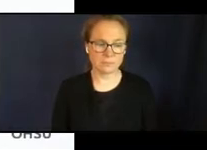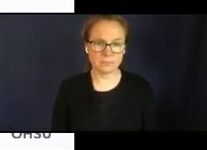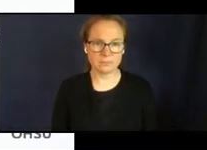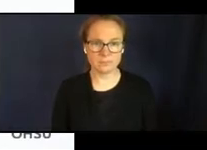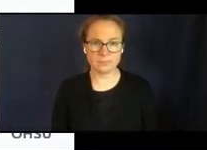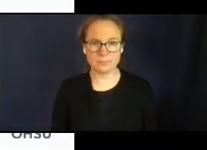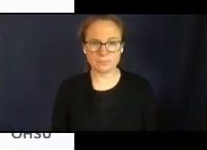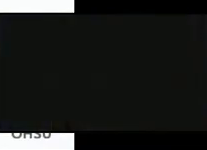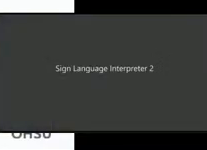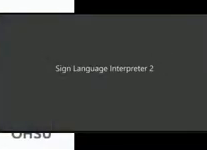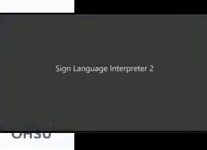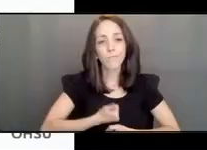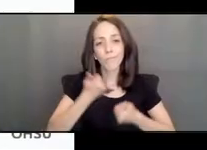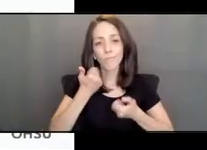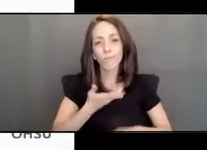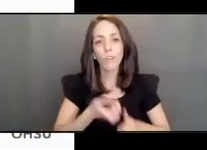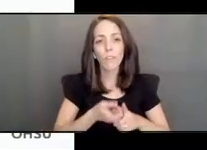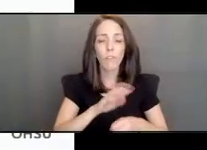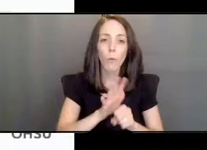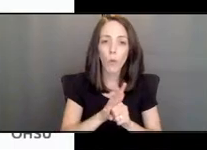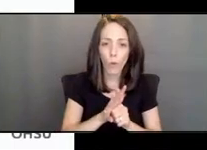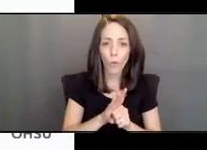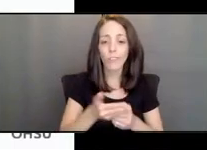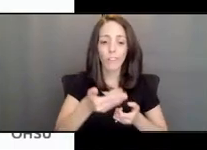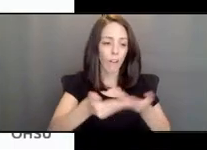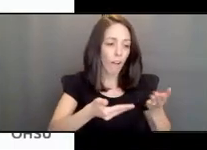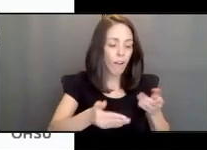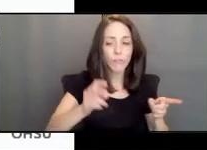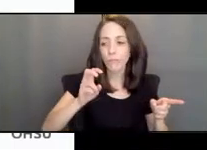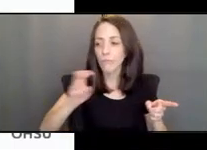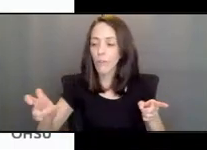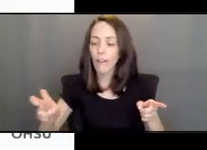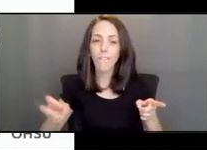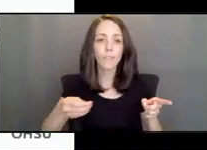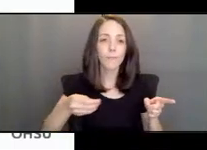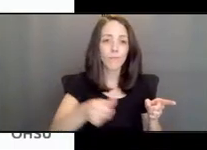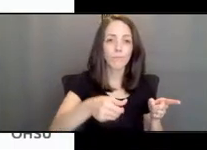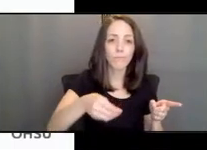when hiring, spending, travel, and capital were all held back.